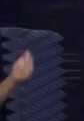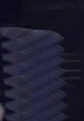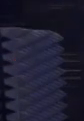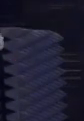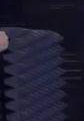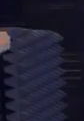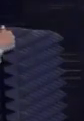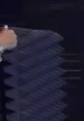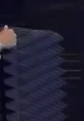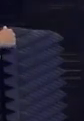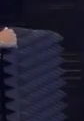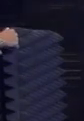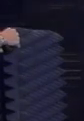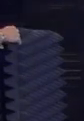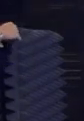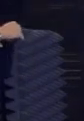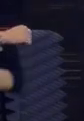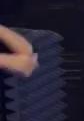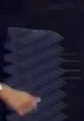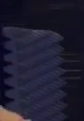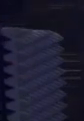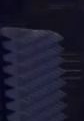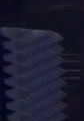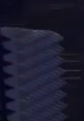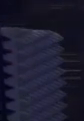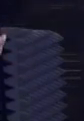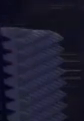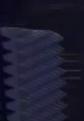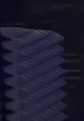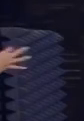If you just want to contact us, you can do with